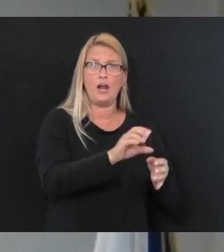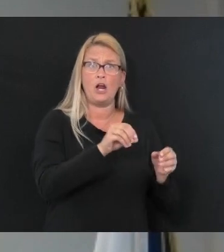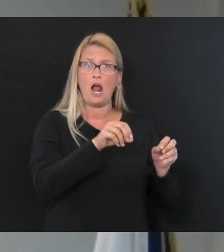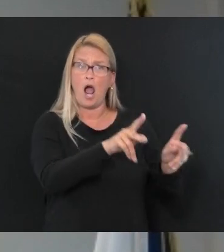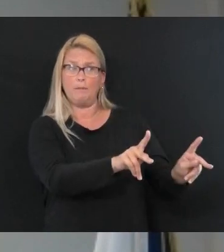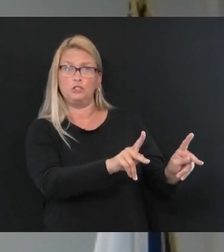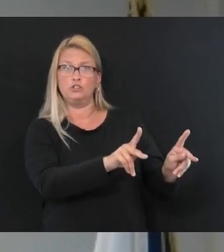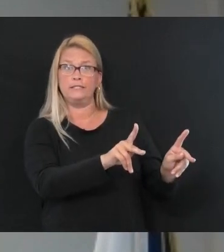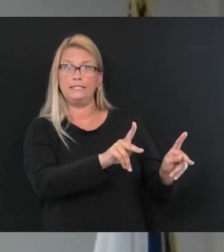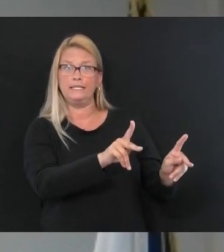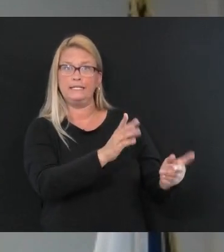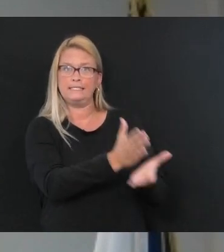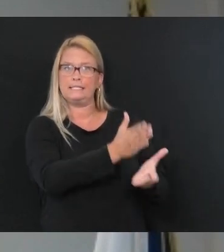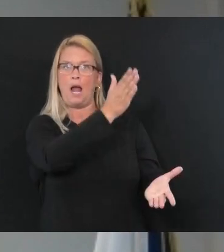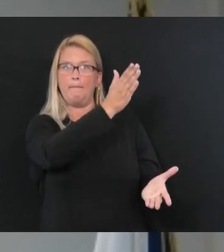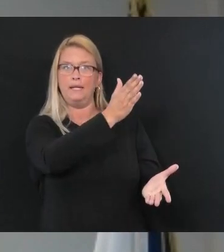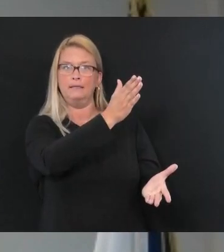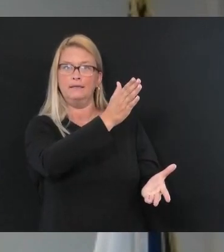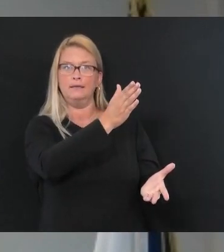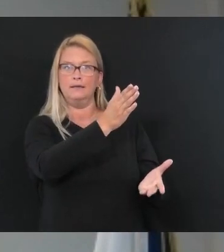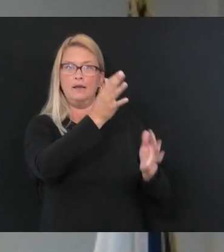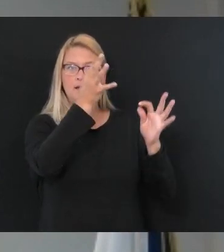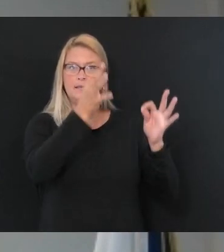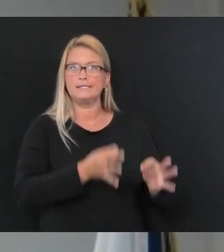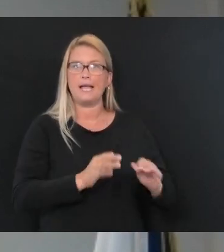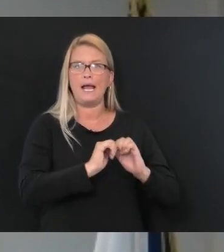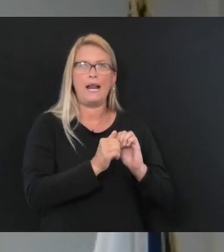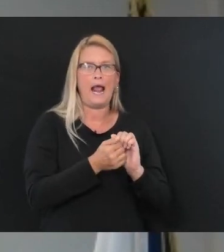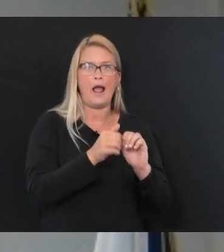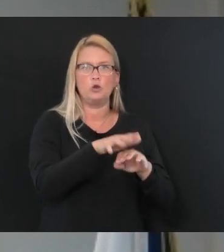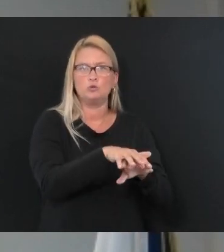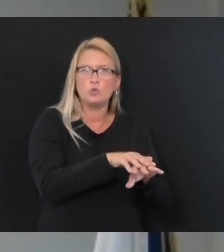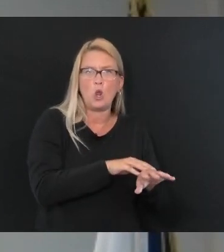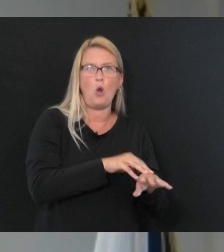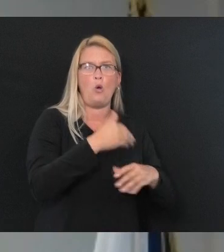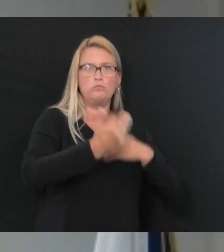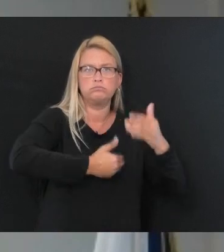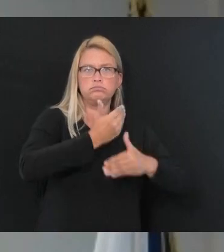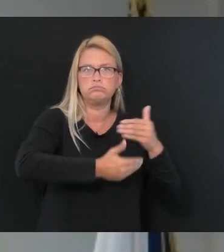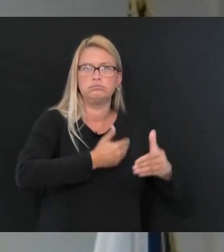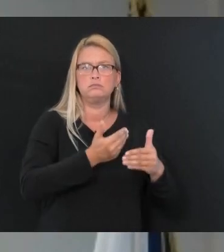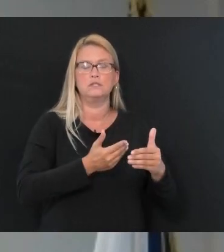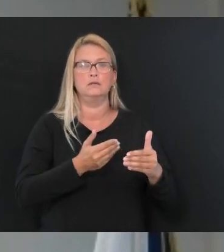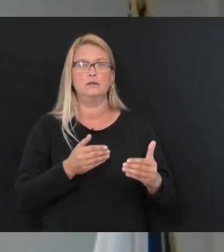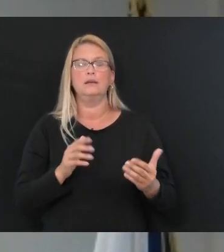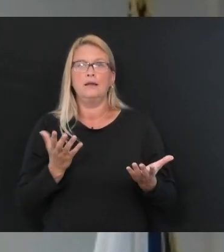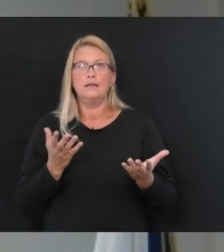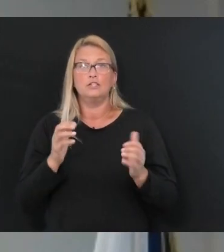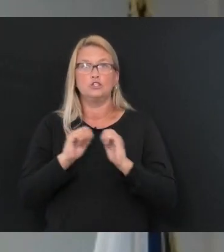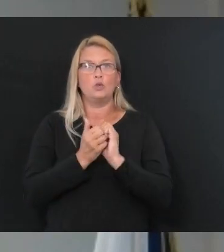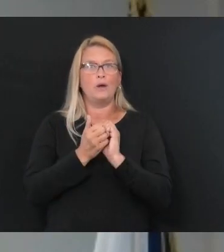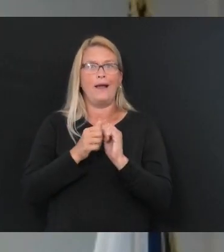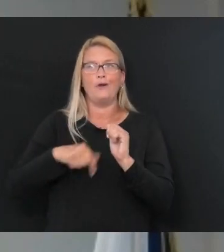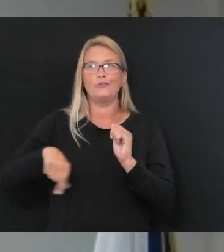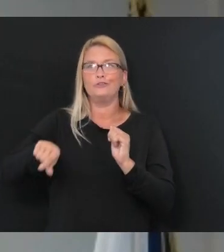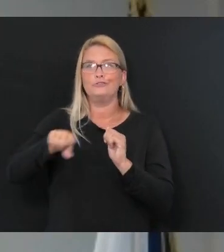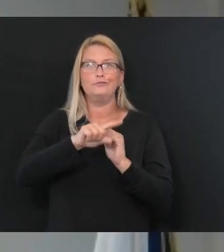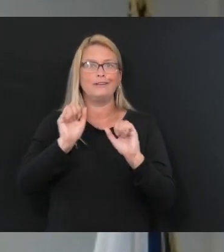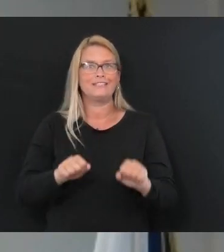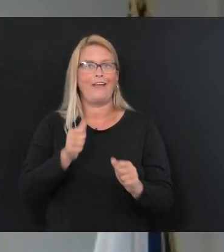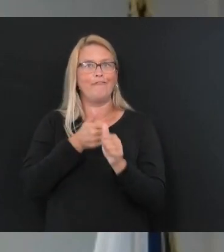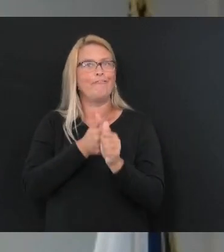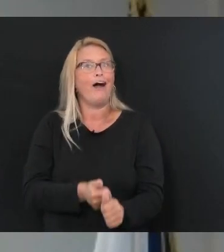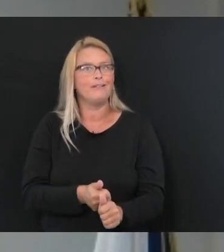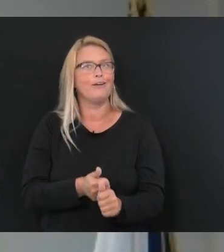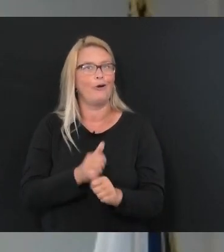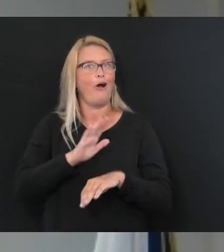that disease. As community spread becomes an issue, you will be able to follow this on the DHHR dashboard. We will